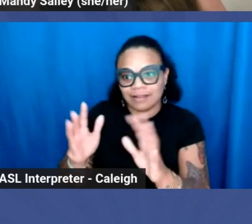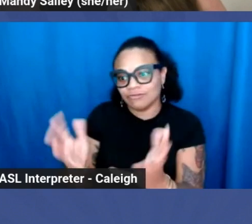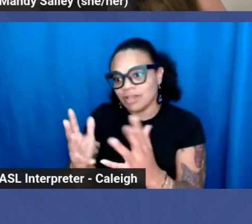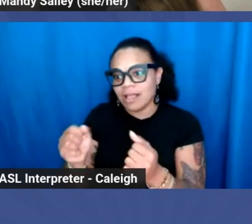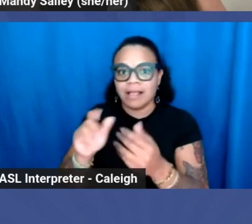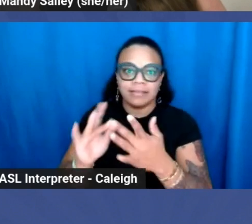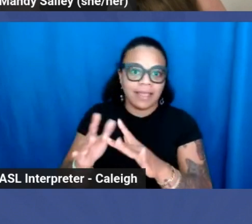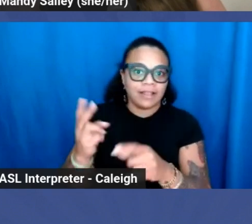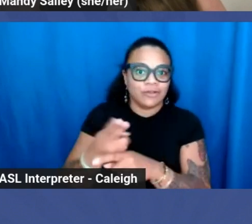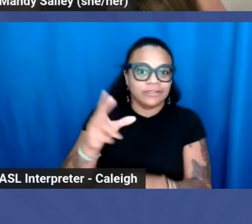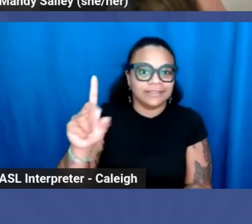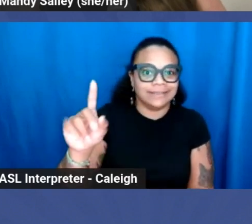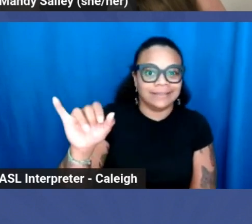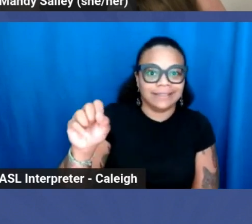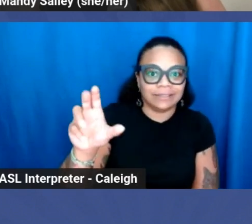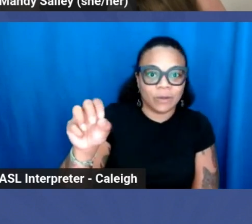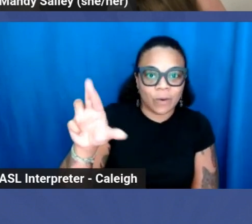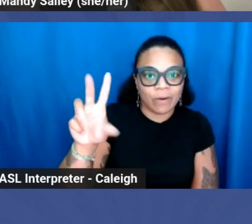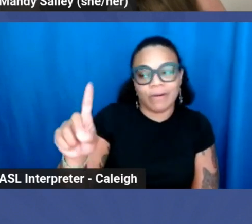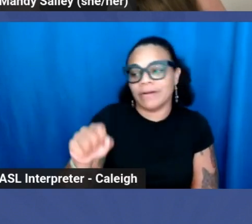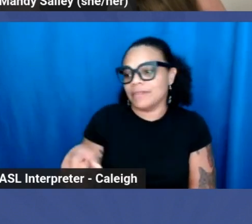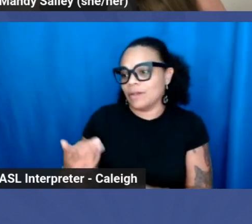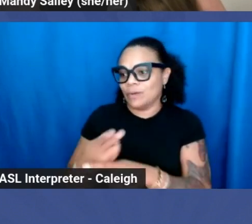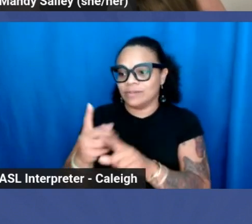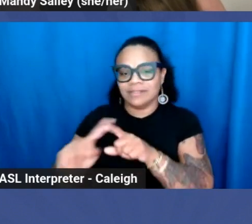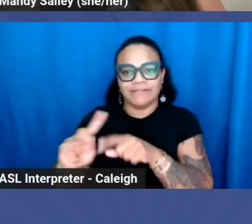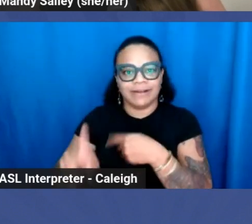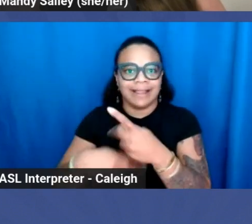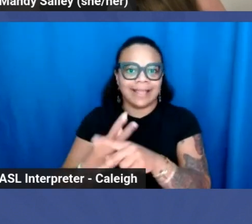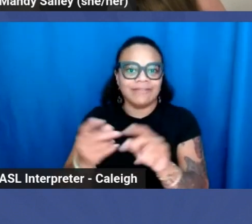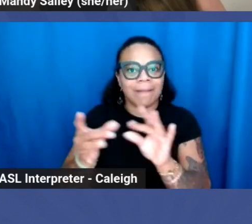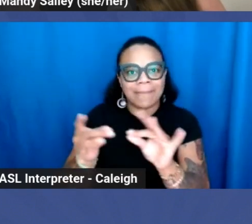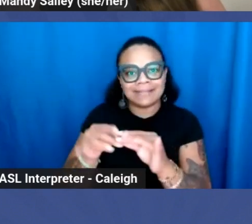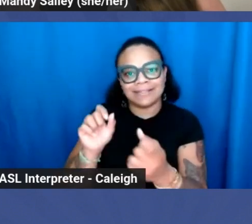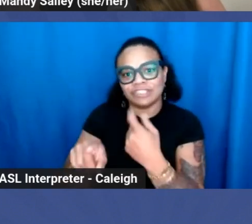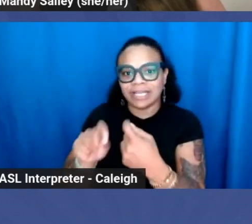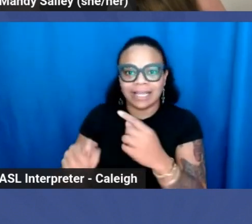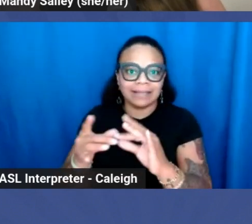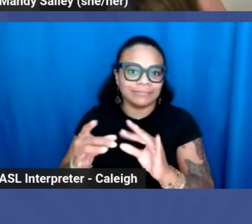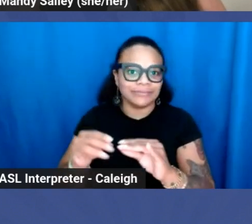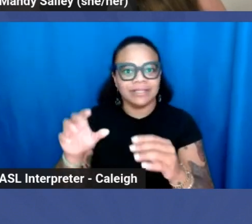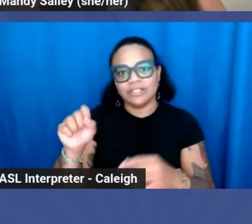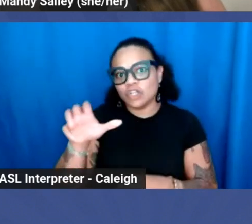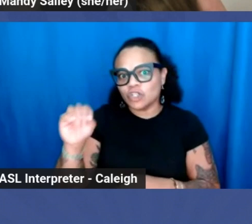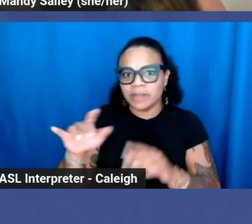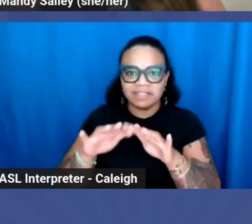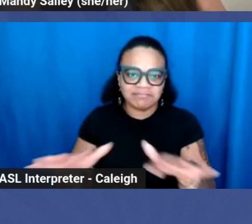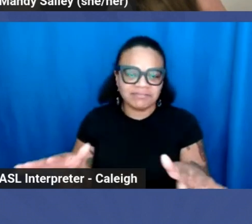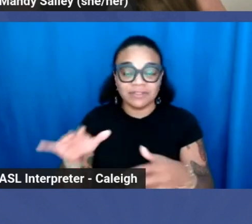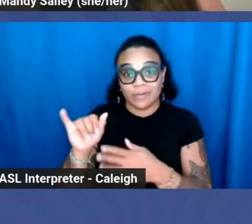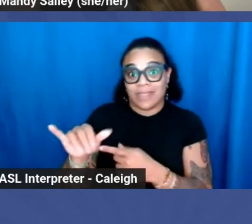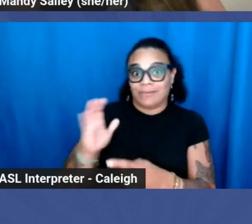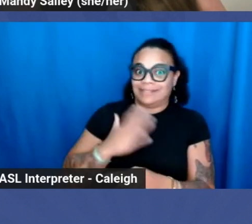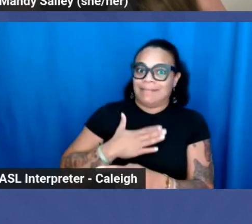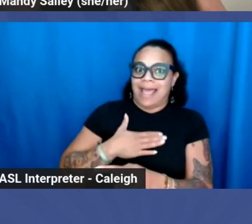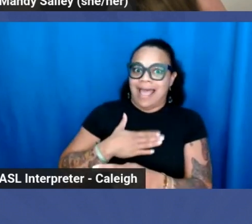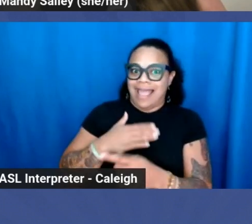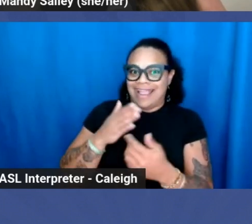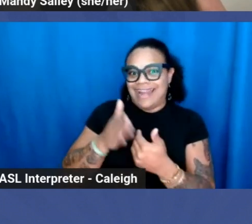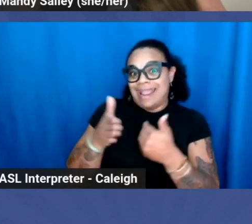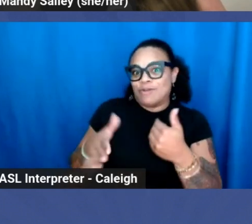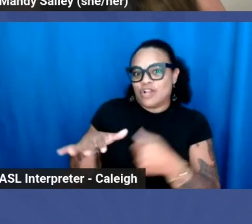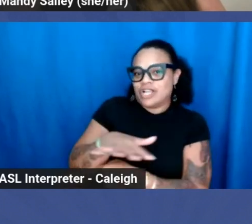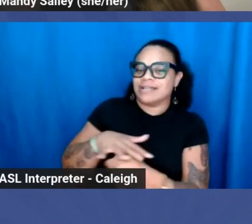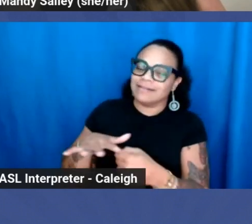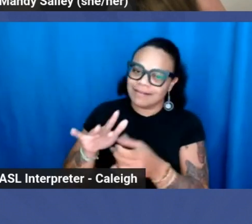They use all kinds of different messaging, social, etc. And so like that was my neighborhood online, folks who talked about books and